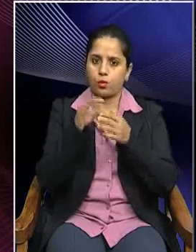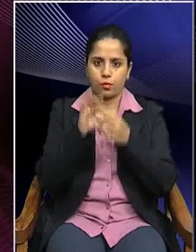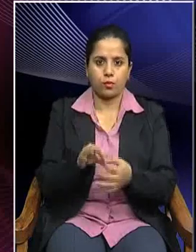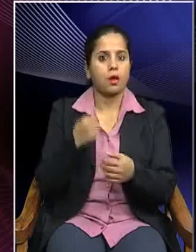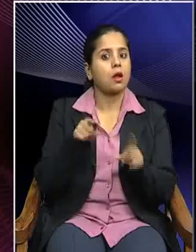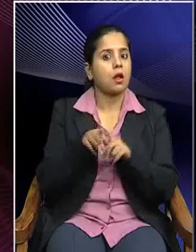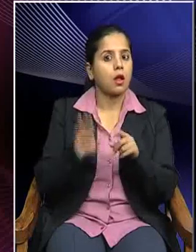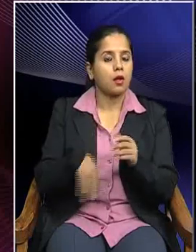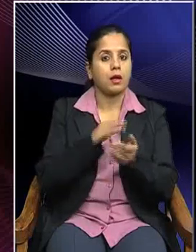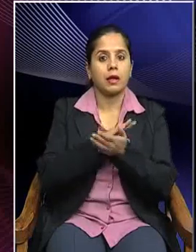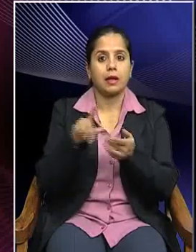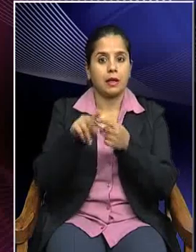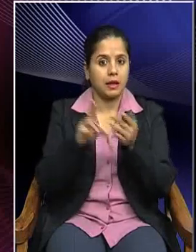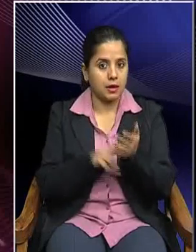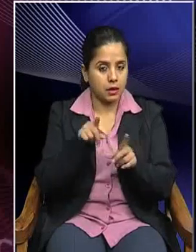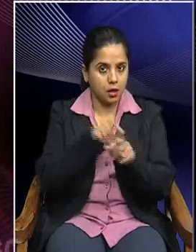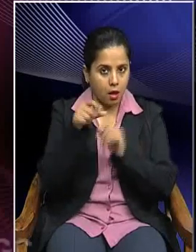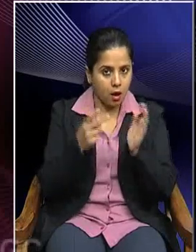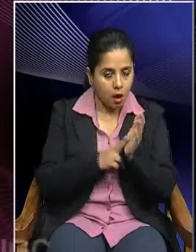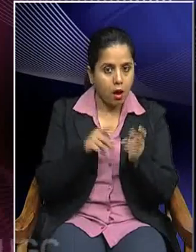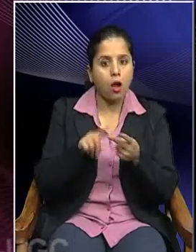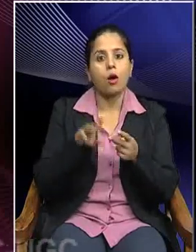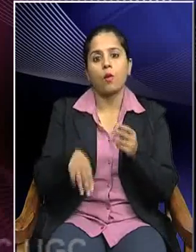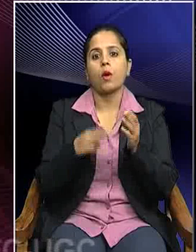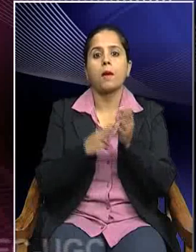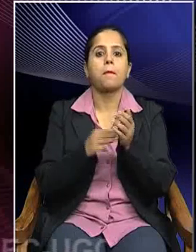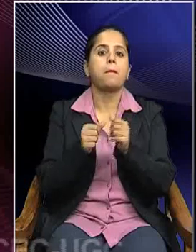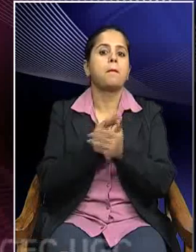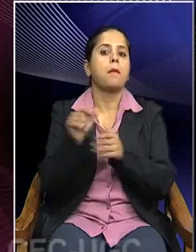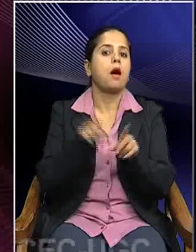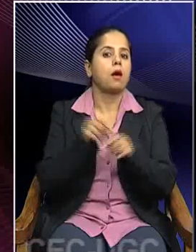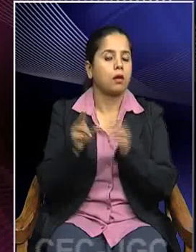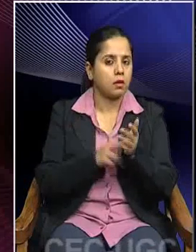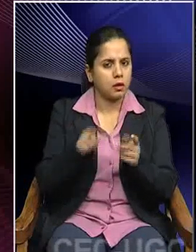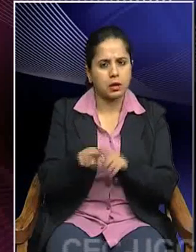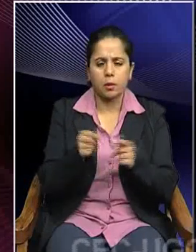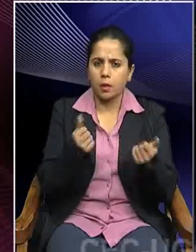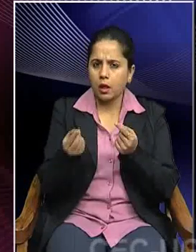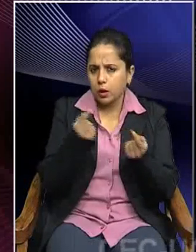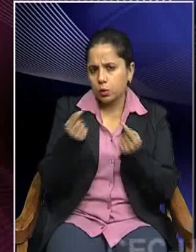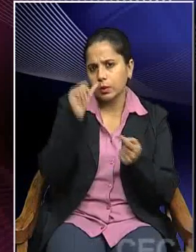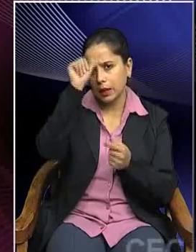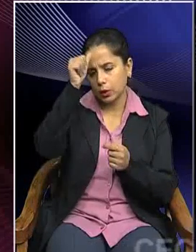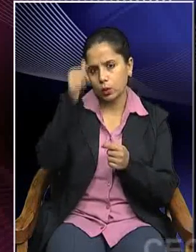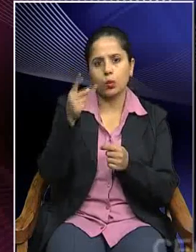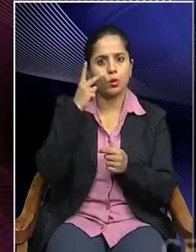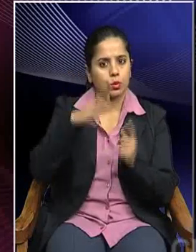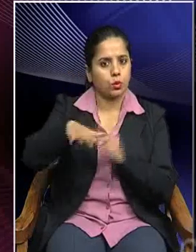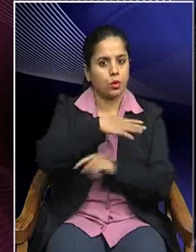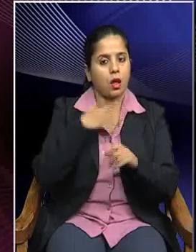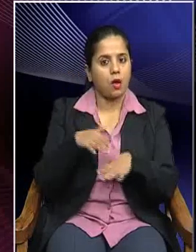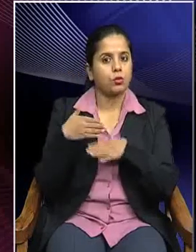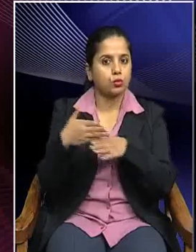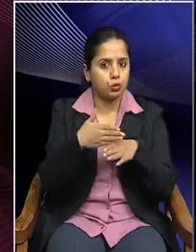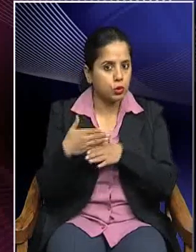have Hinayan, Mahayana, and similar is the story for Hinduism, where we have Shaivism